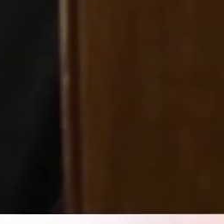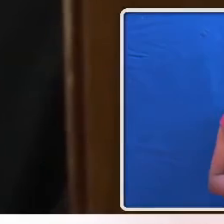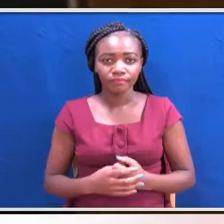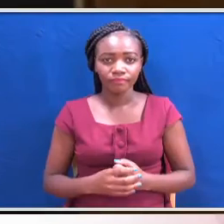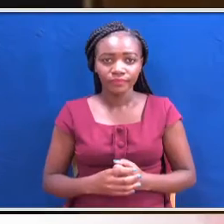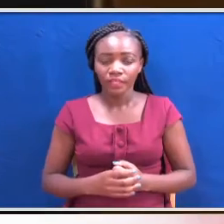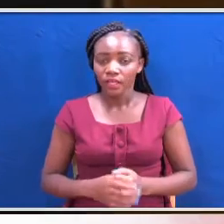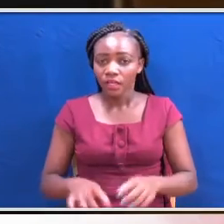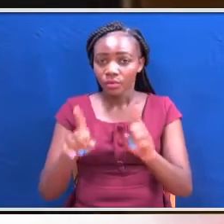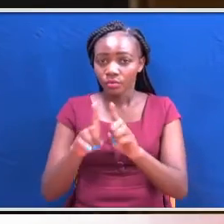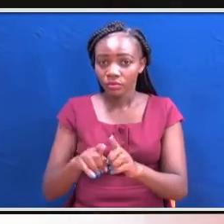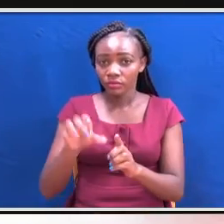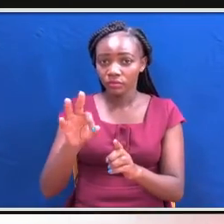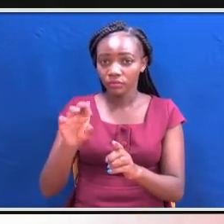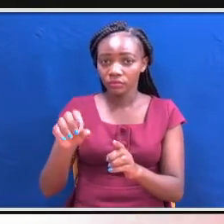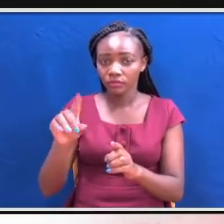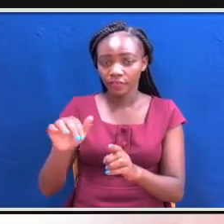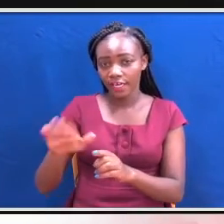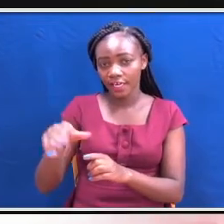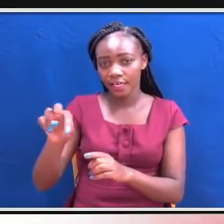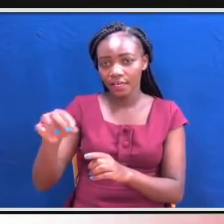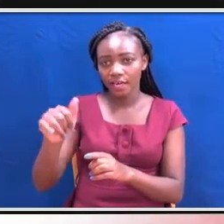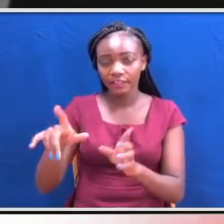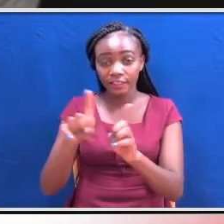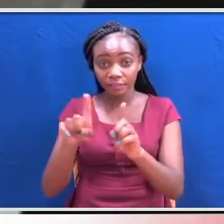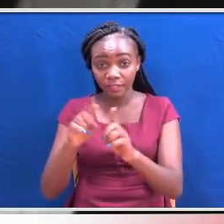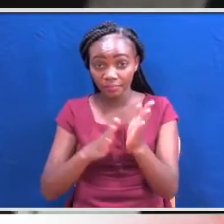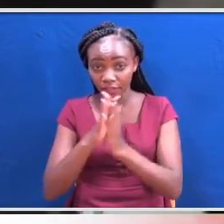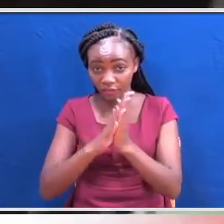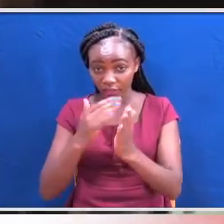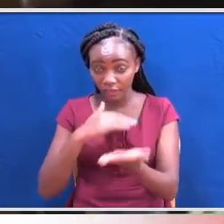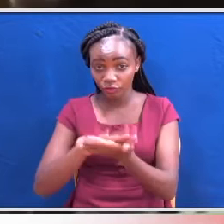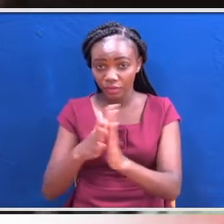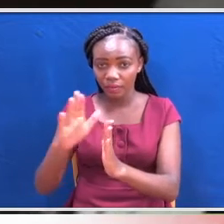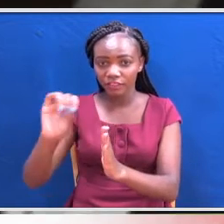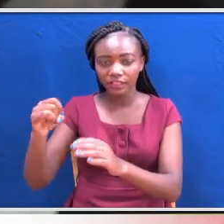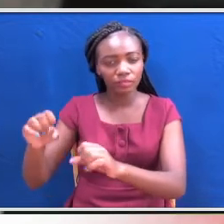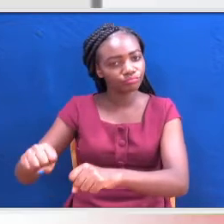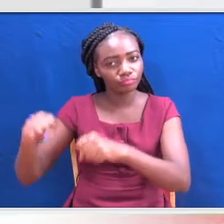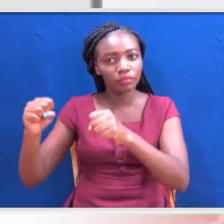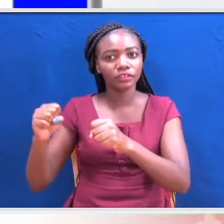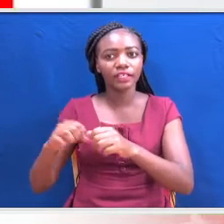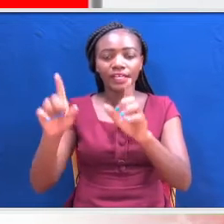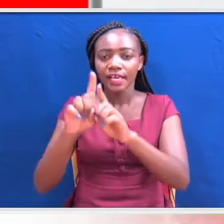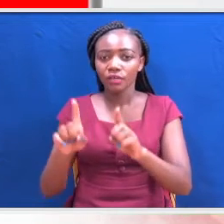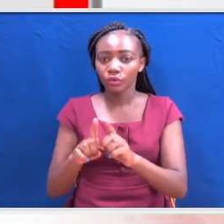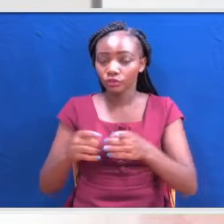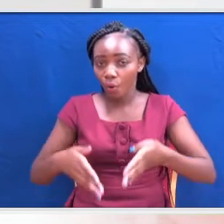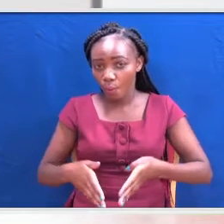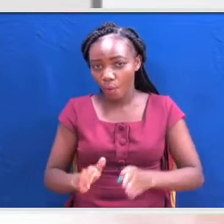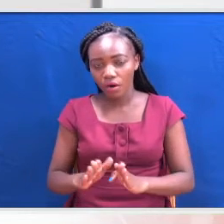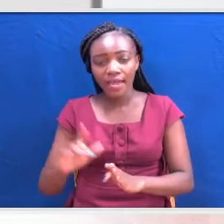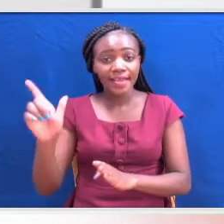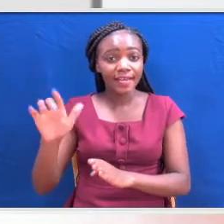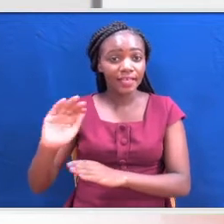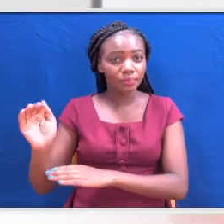Senior Counsel Fred Ngatia is also eyeing the CJ position. Born 64 years ago in Laikipia County,